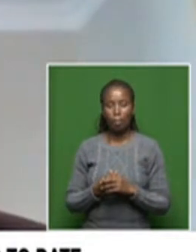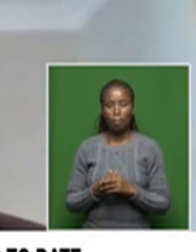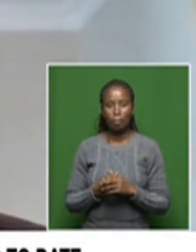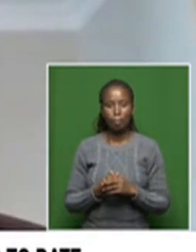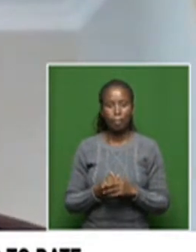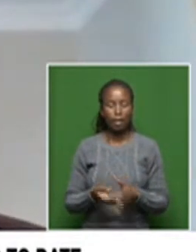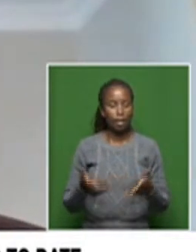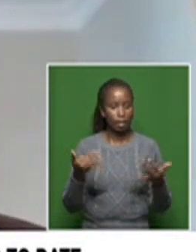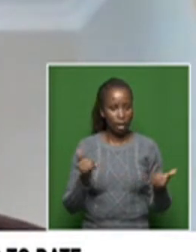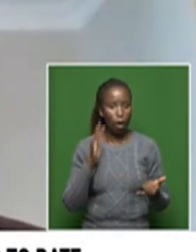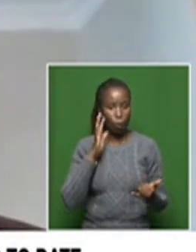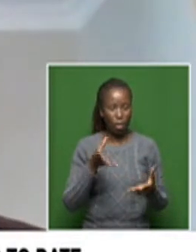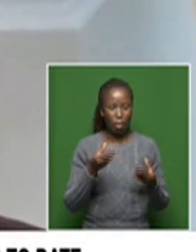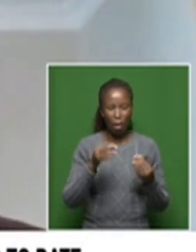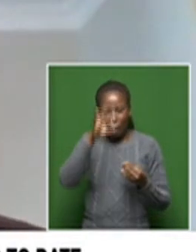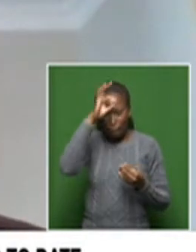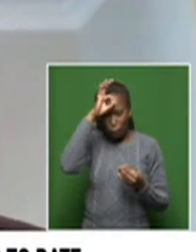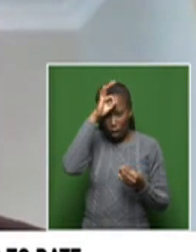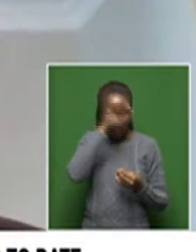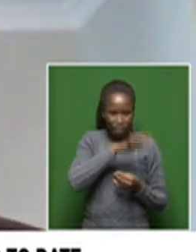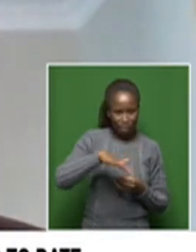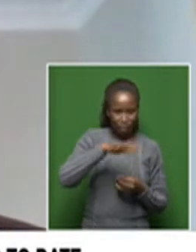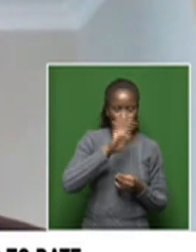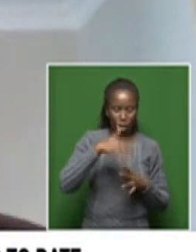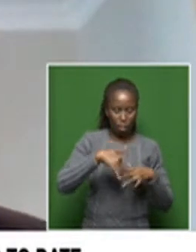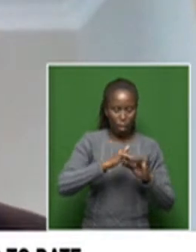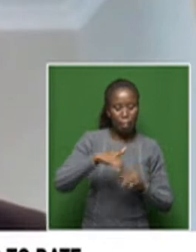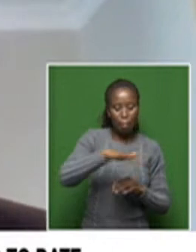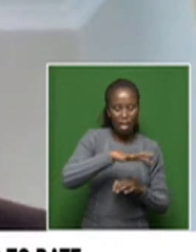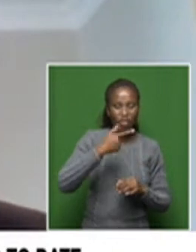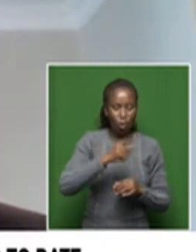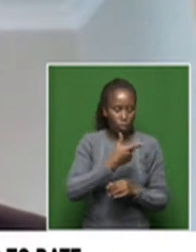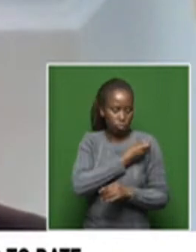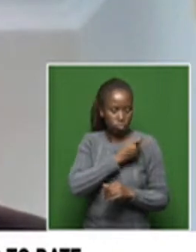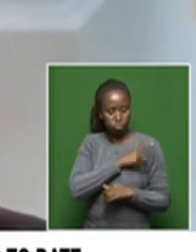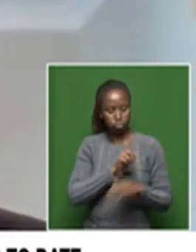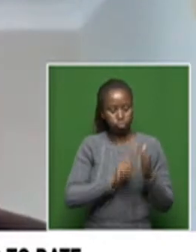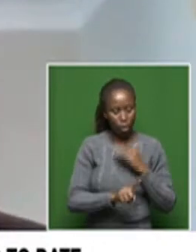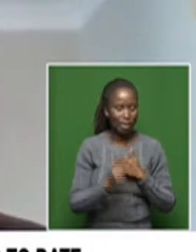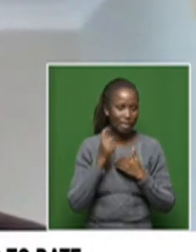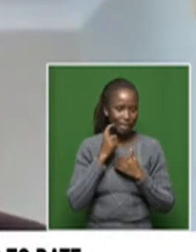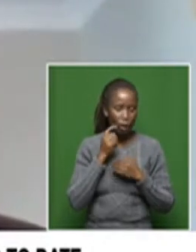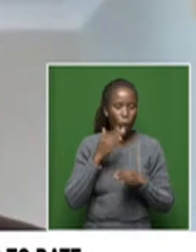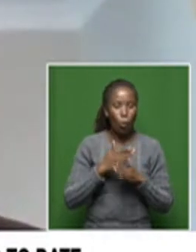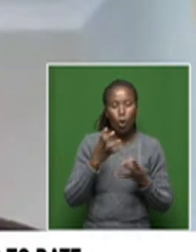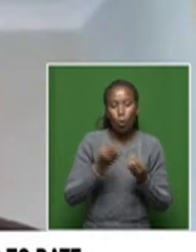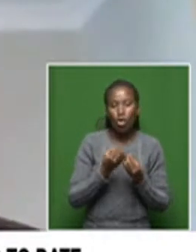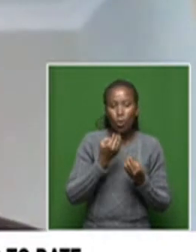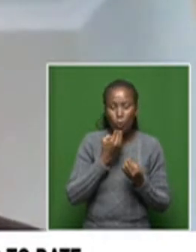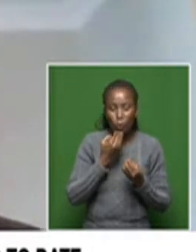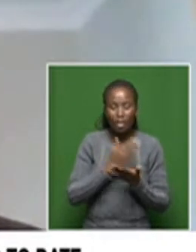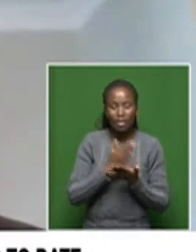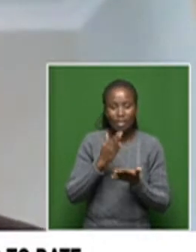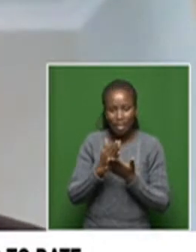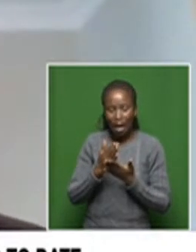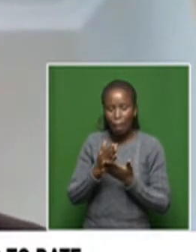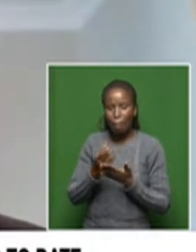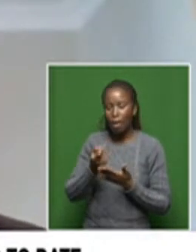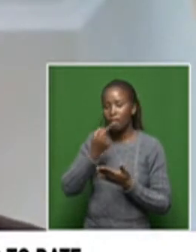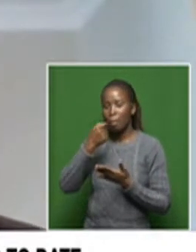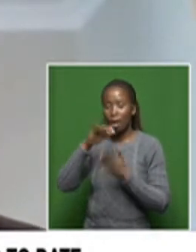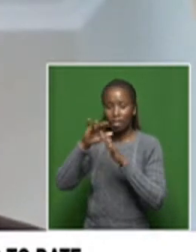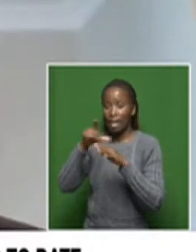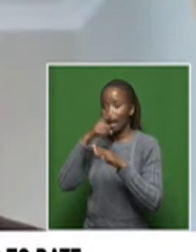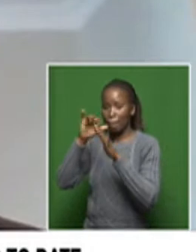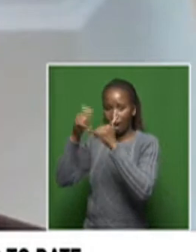at police stations. They are working together with pharmacies who have licenses and are